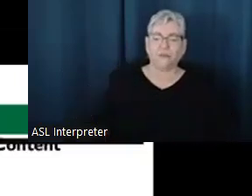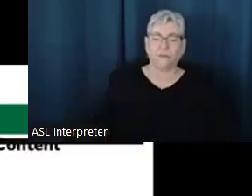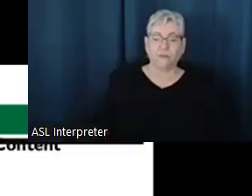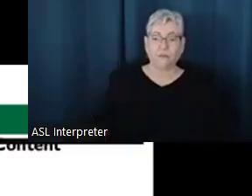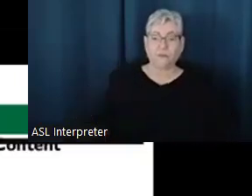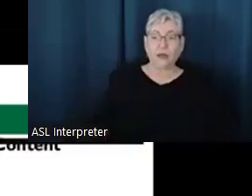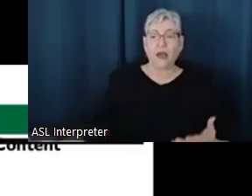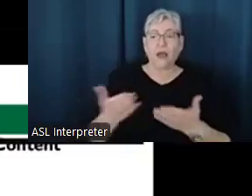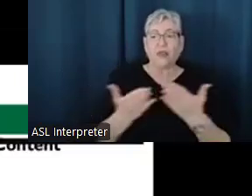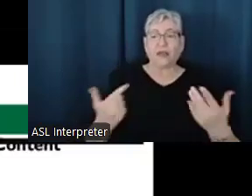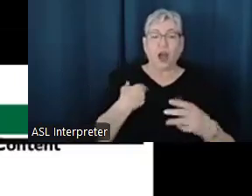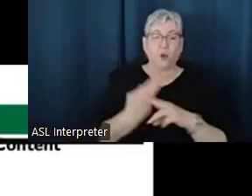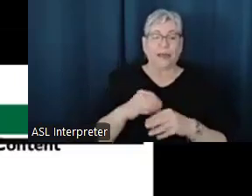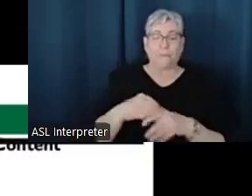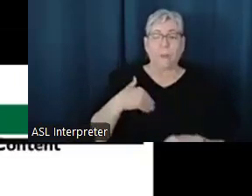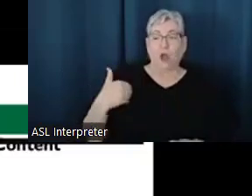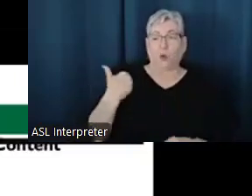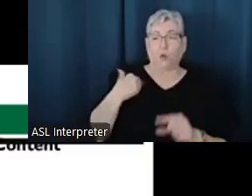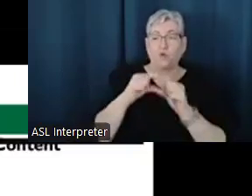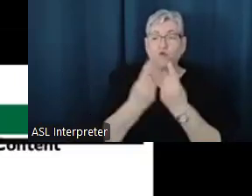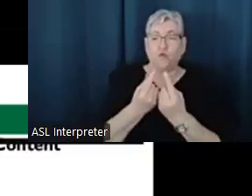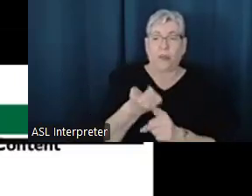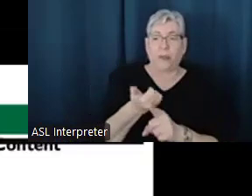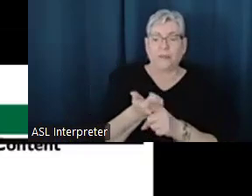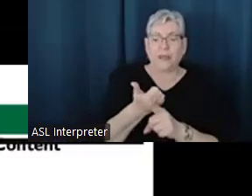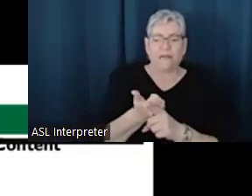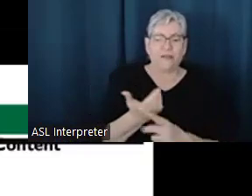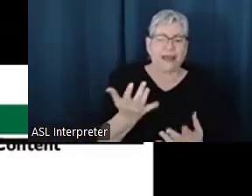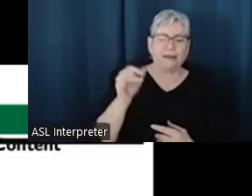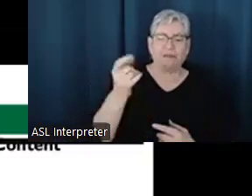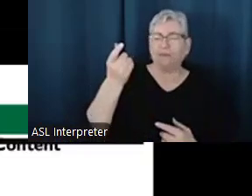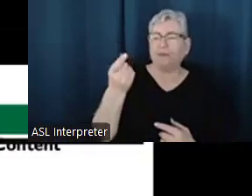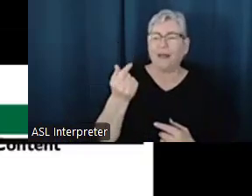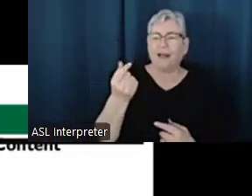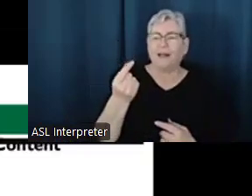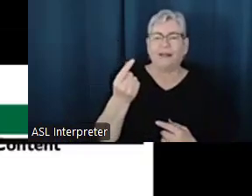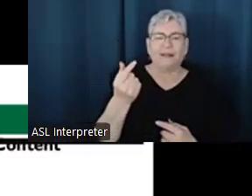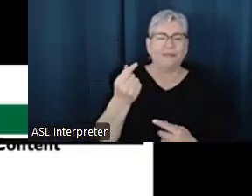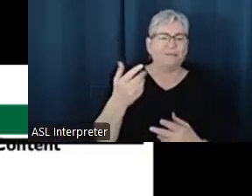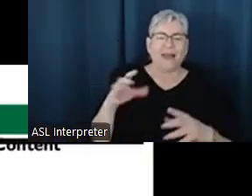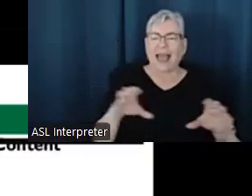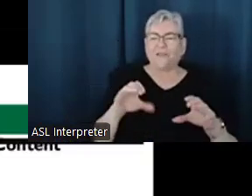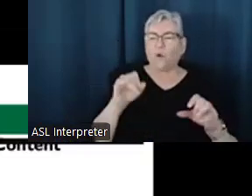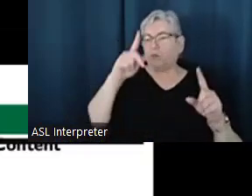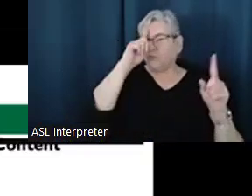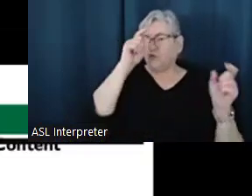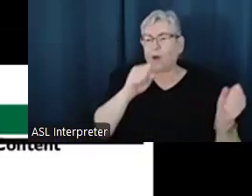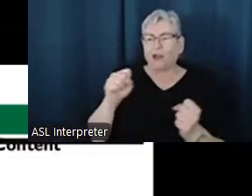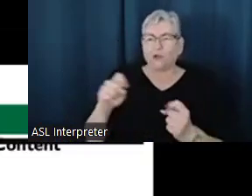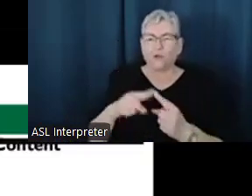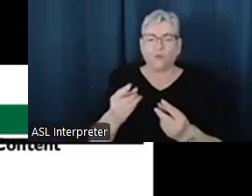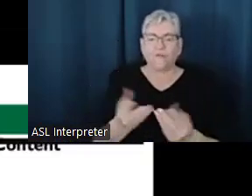groups themselves, like little activities or strategies to provide service to